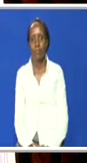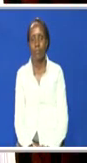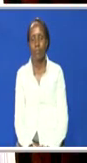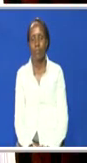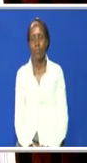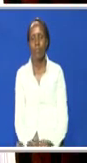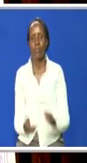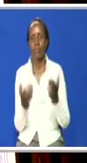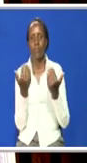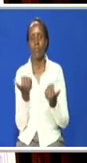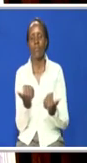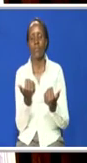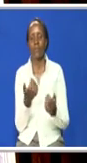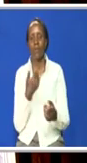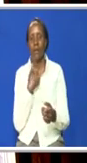Four